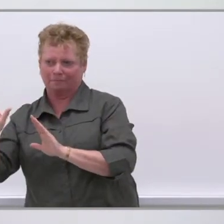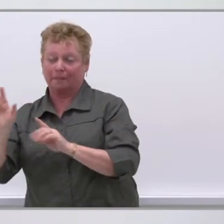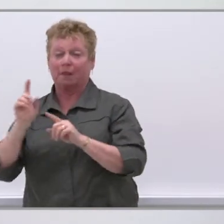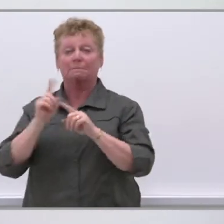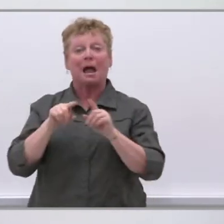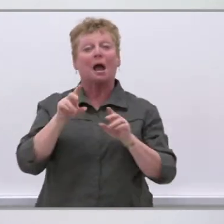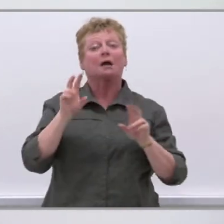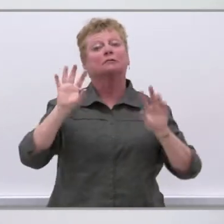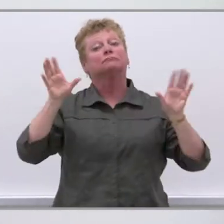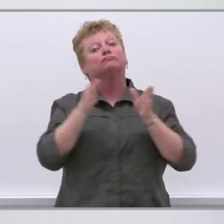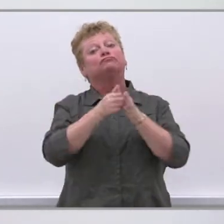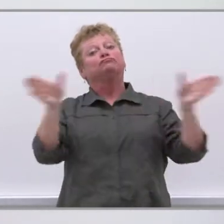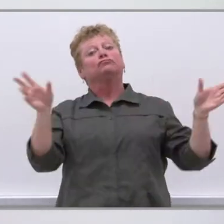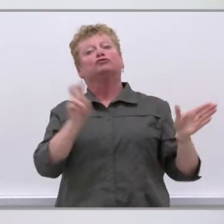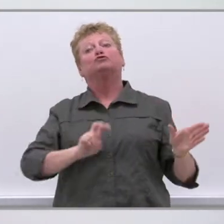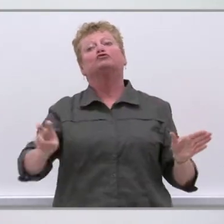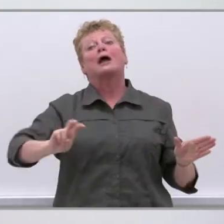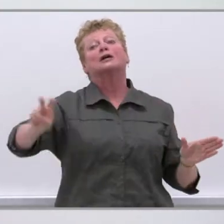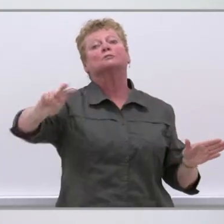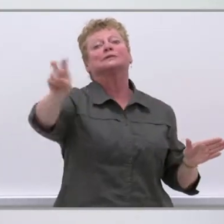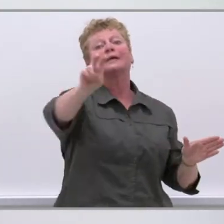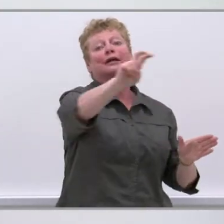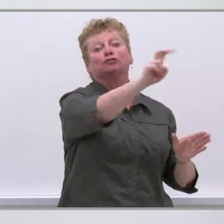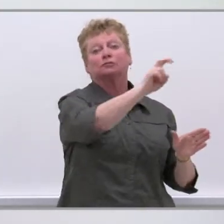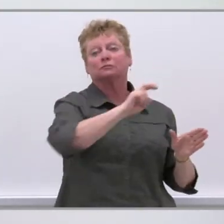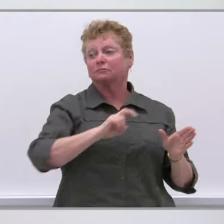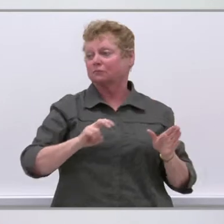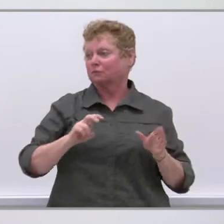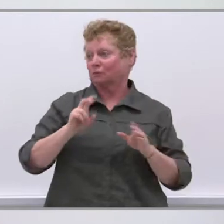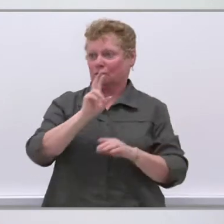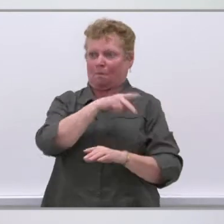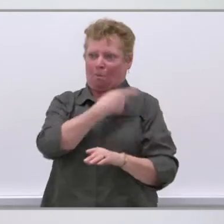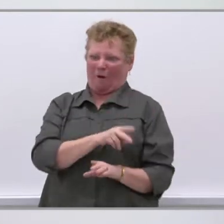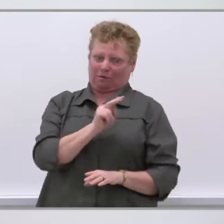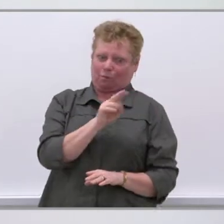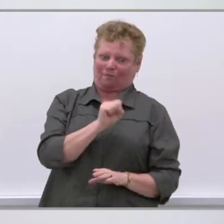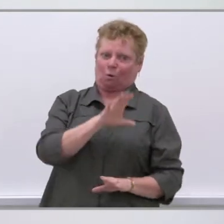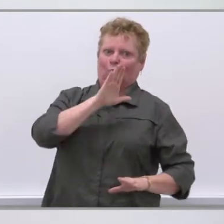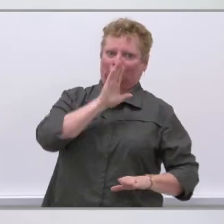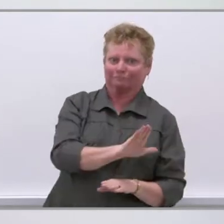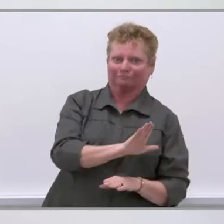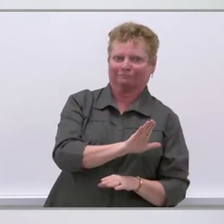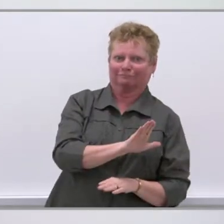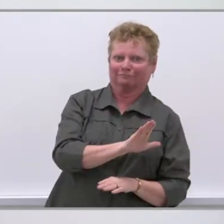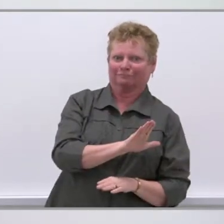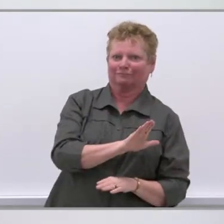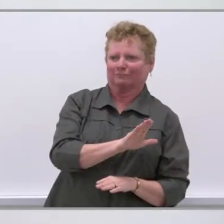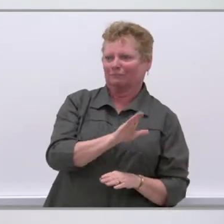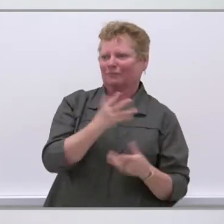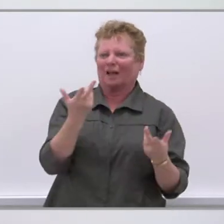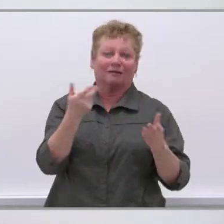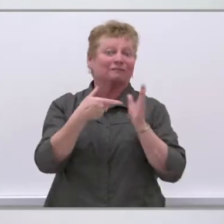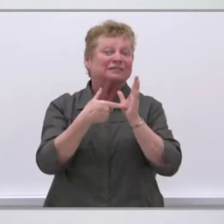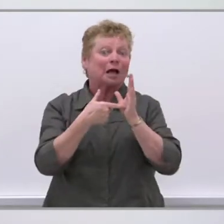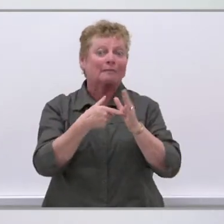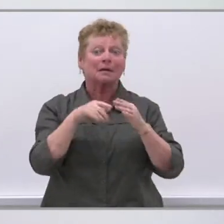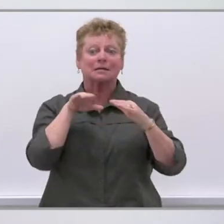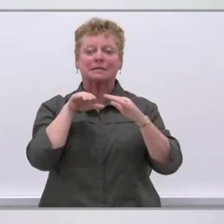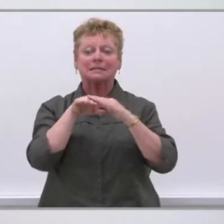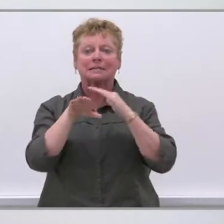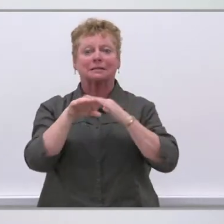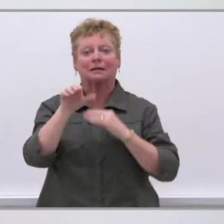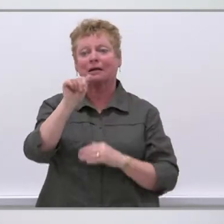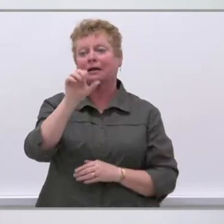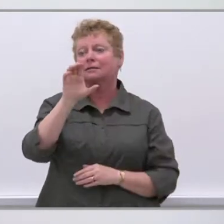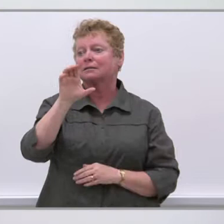transportation within the province that is the responsibility of the province, like Accessibus, things like